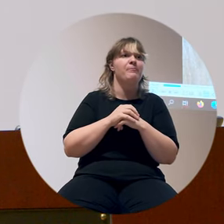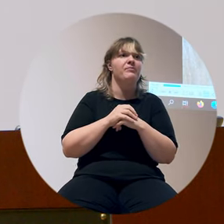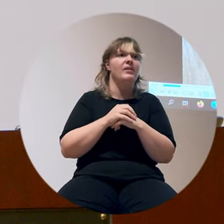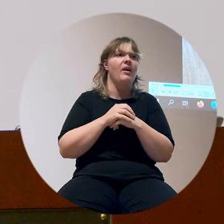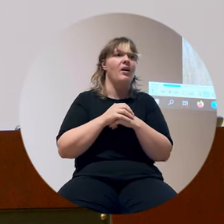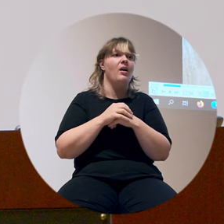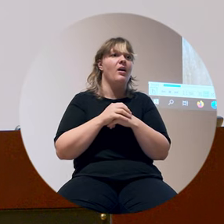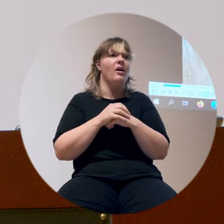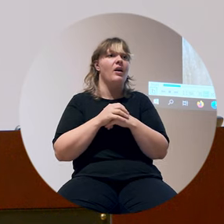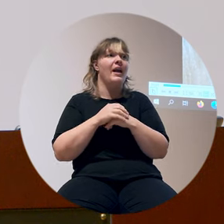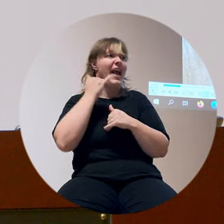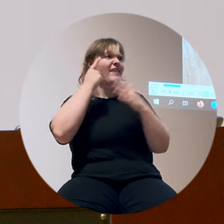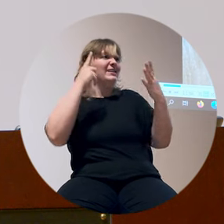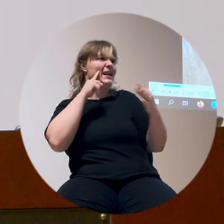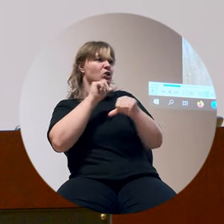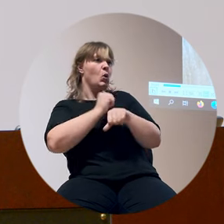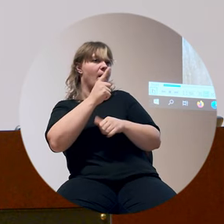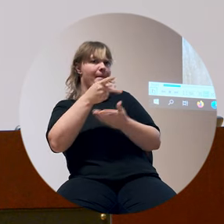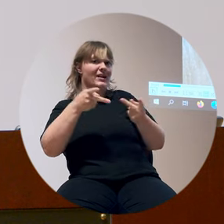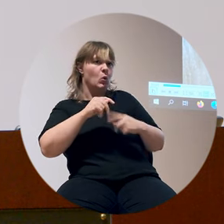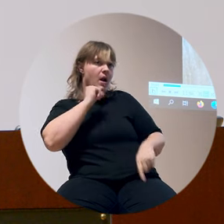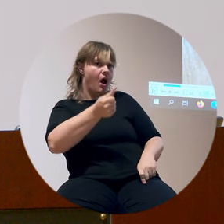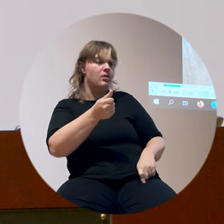to if I decide to work somewhere or not? Correct.